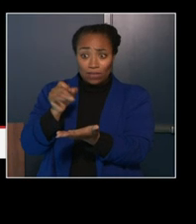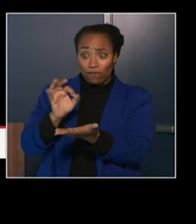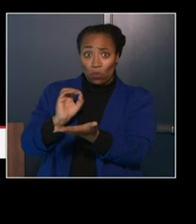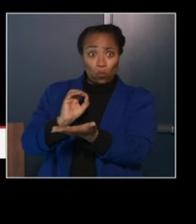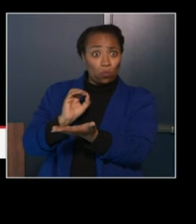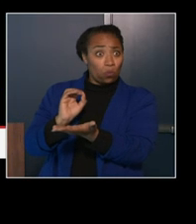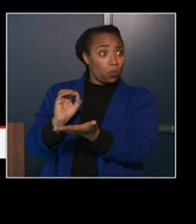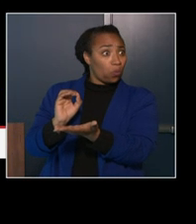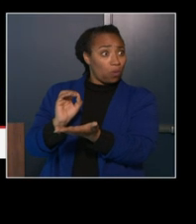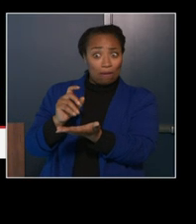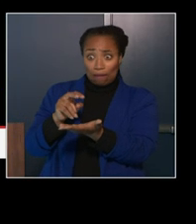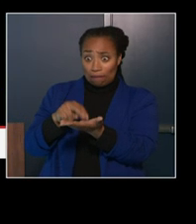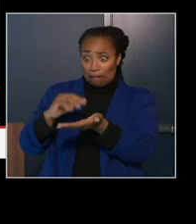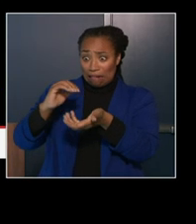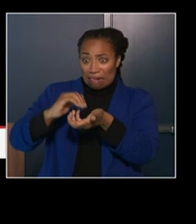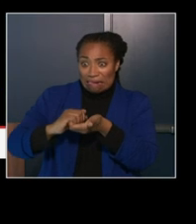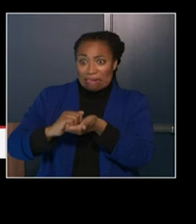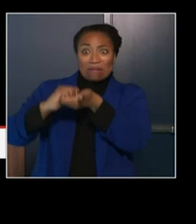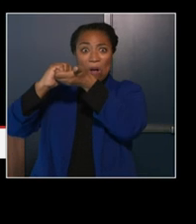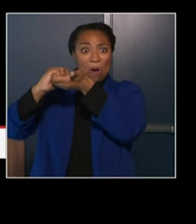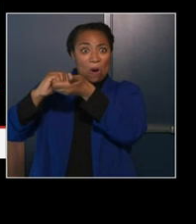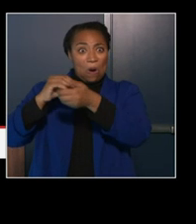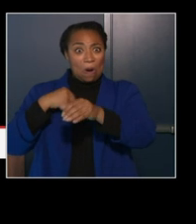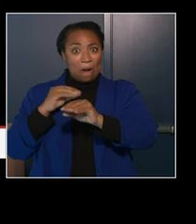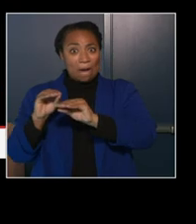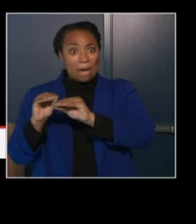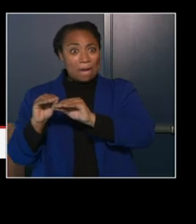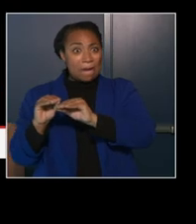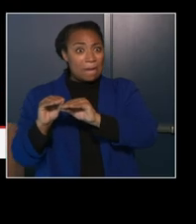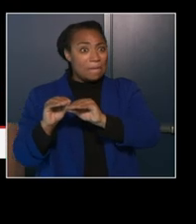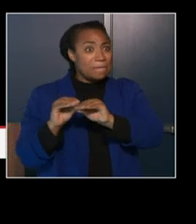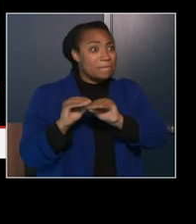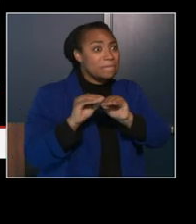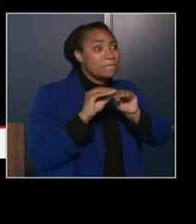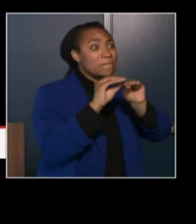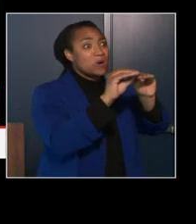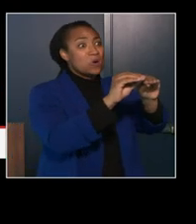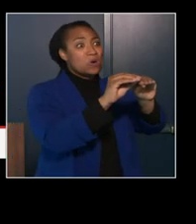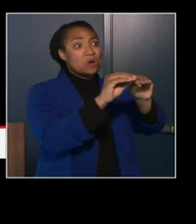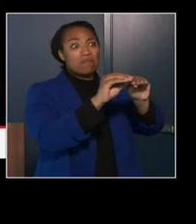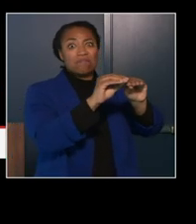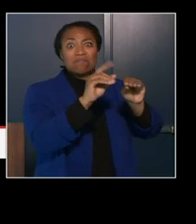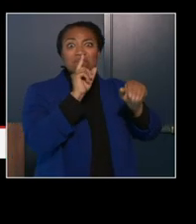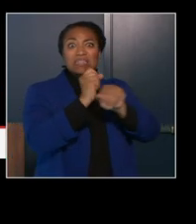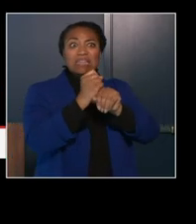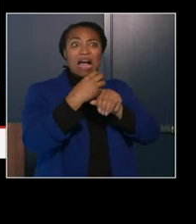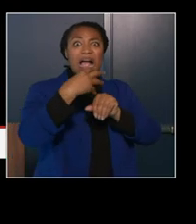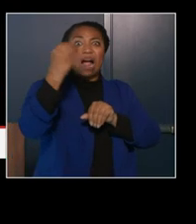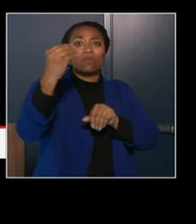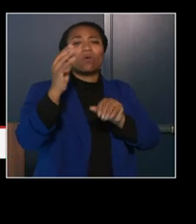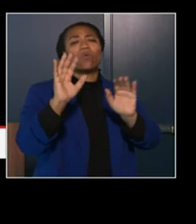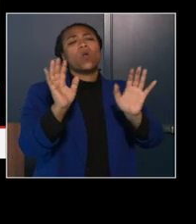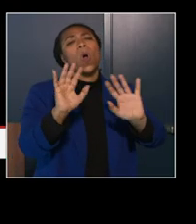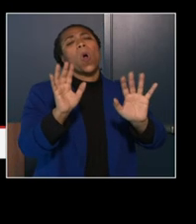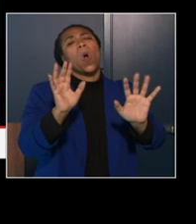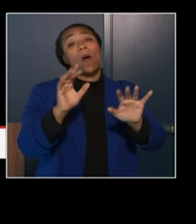goal is to put it on the side street, dial 311, and they will know where their vehicle is being located.